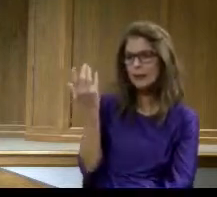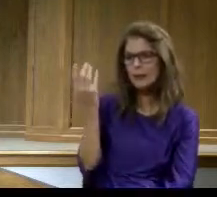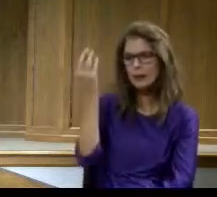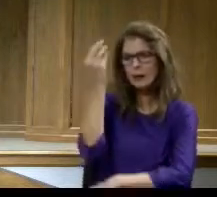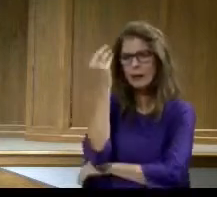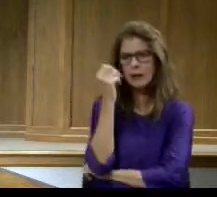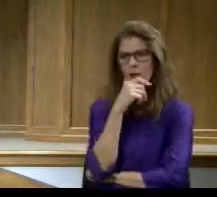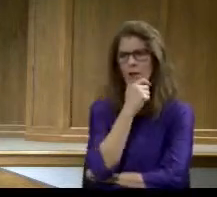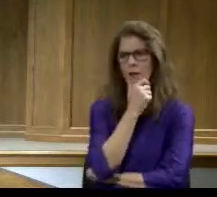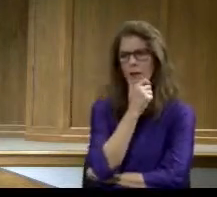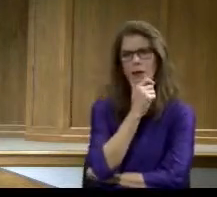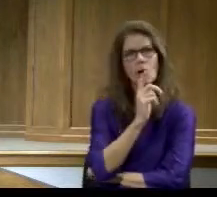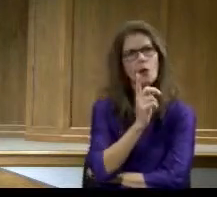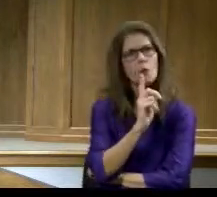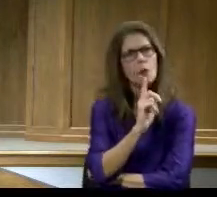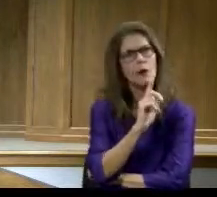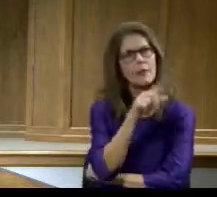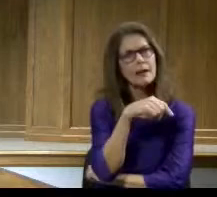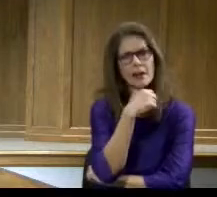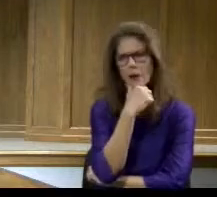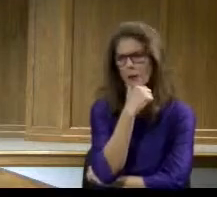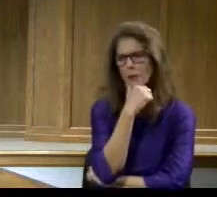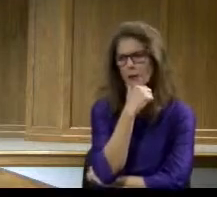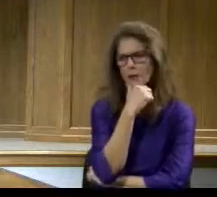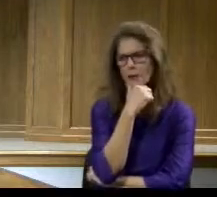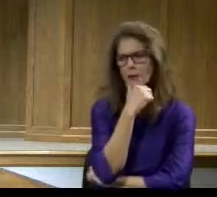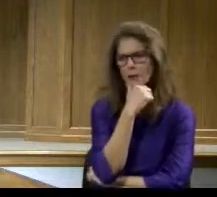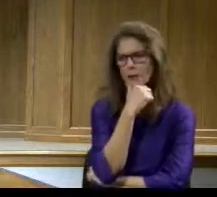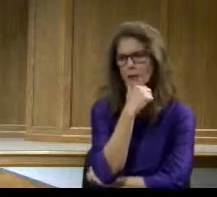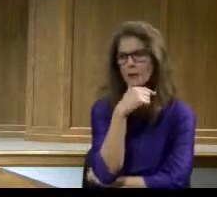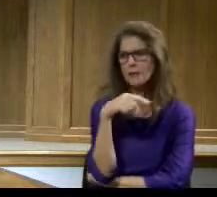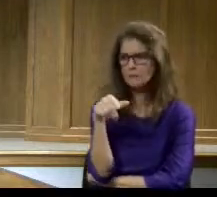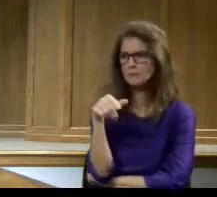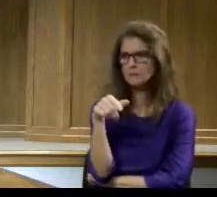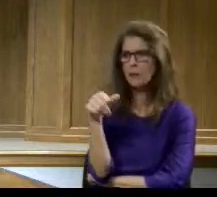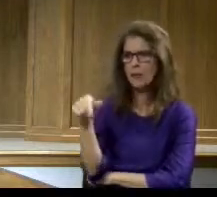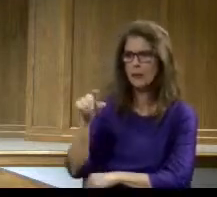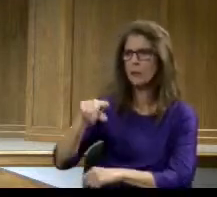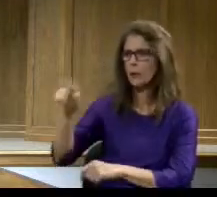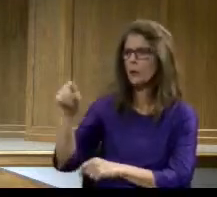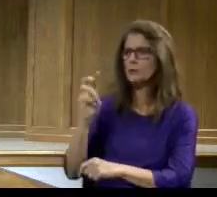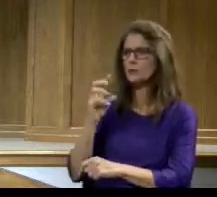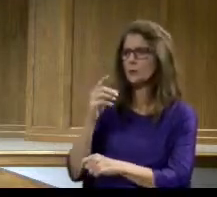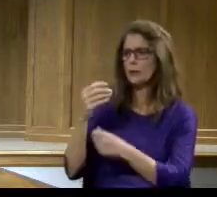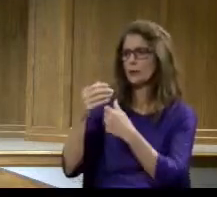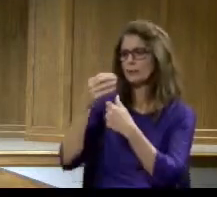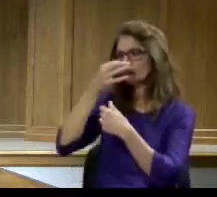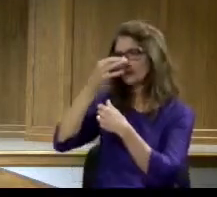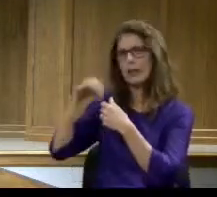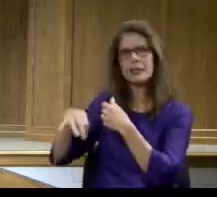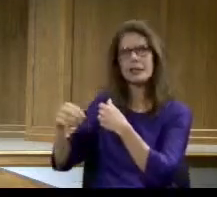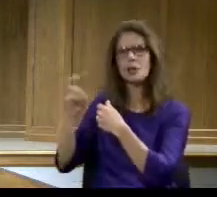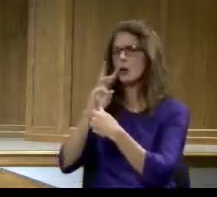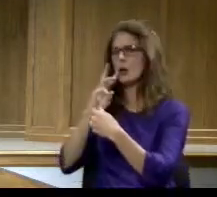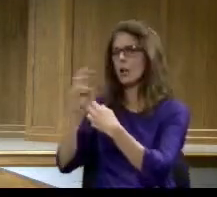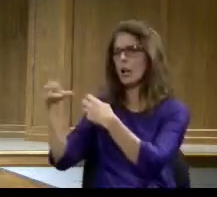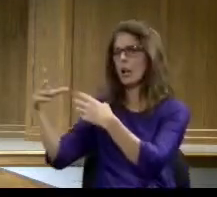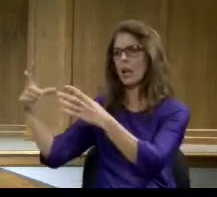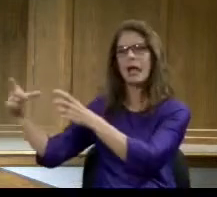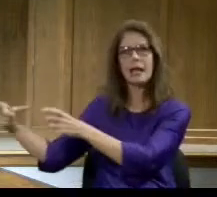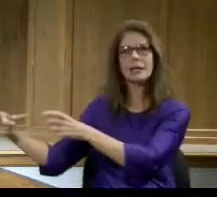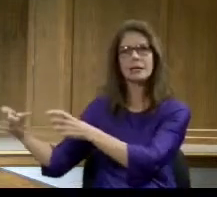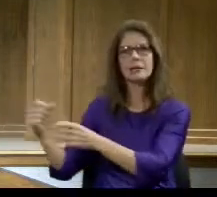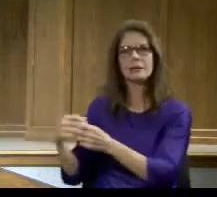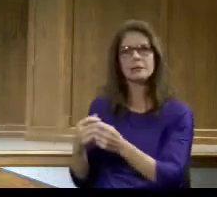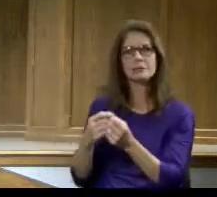Well, sure enough, they were going to Lake Ray Hubbard outside of Dallas. That boat was about to leave,